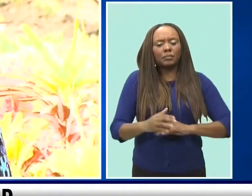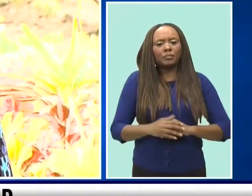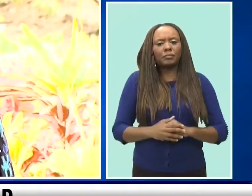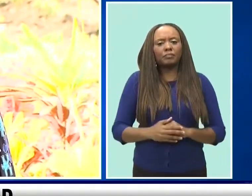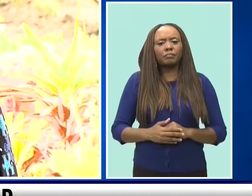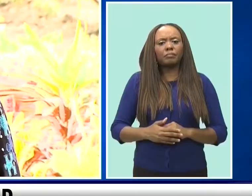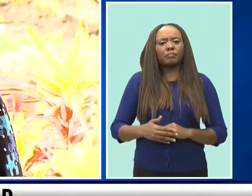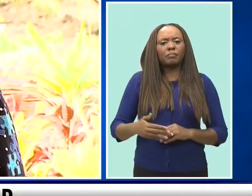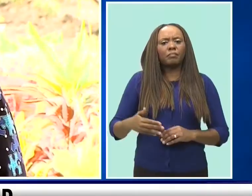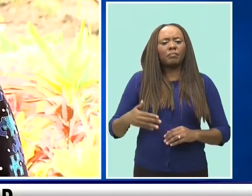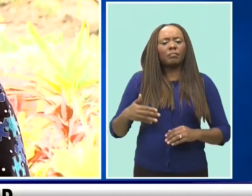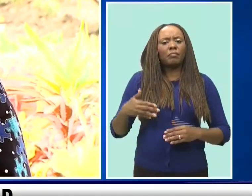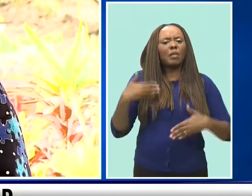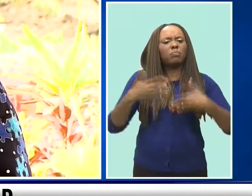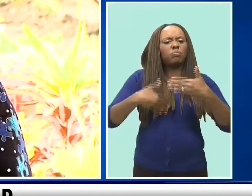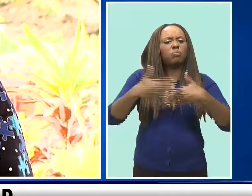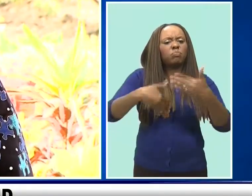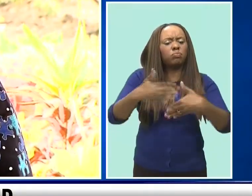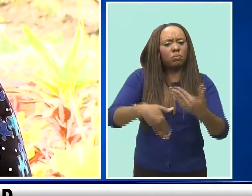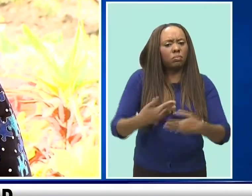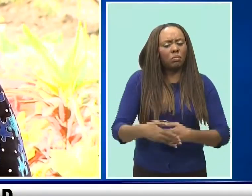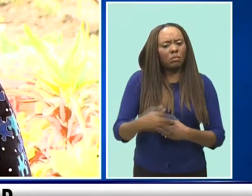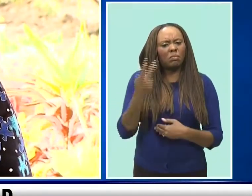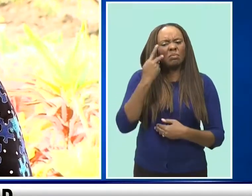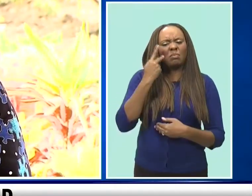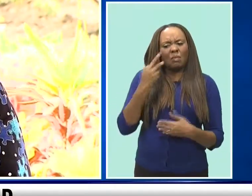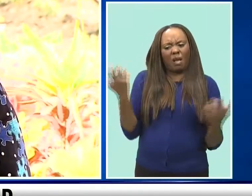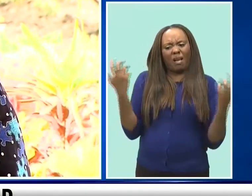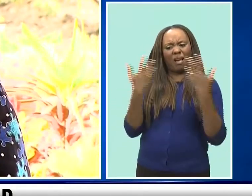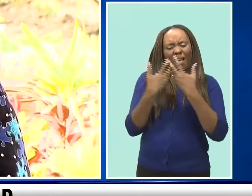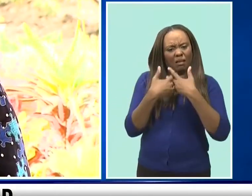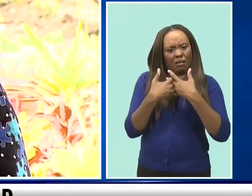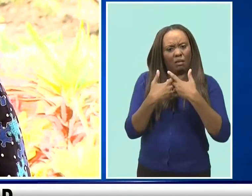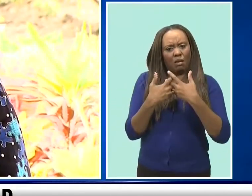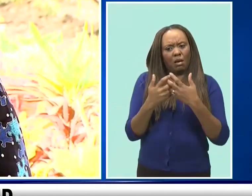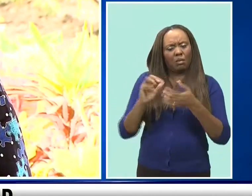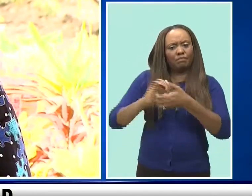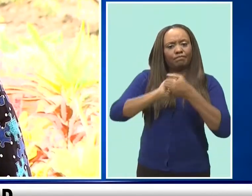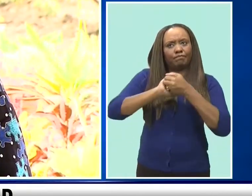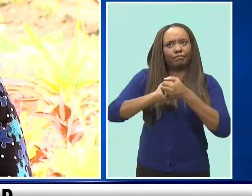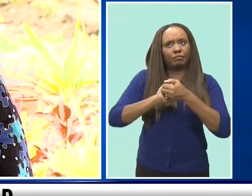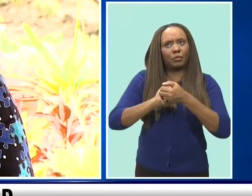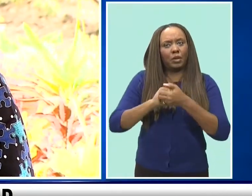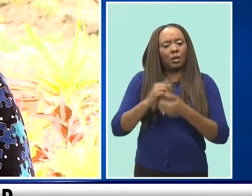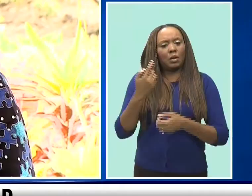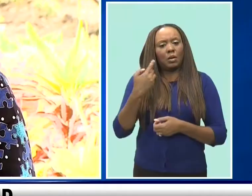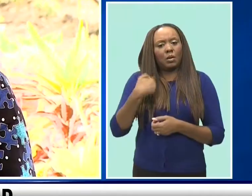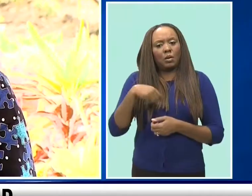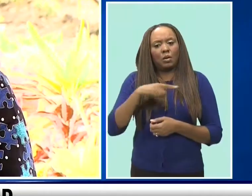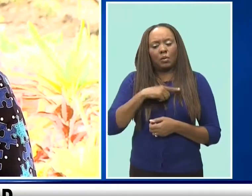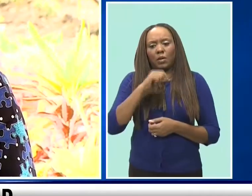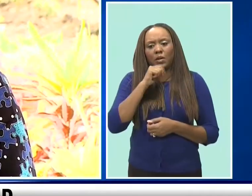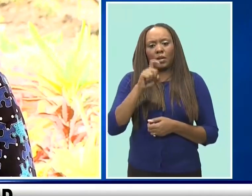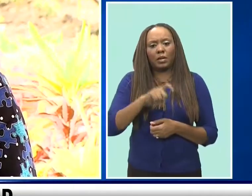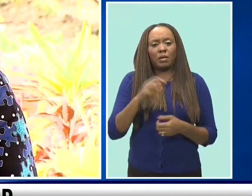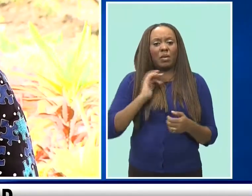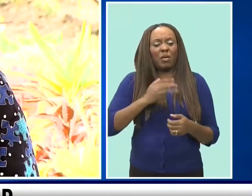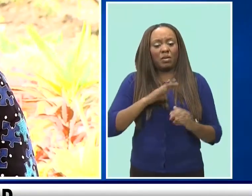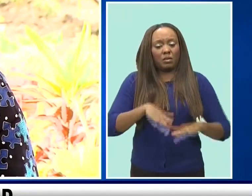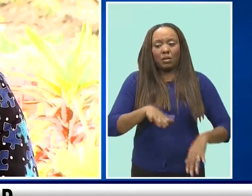partnership assisting us to reduce the need for sending children overseas as we're able to